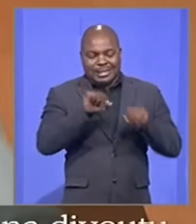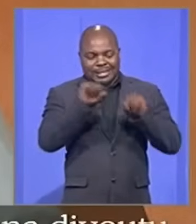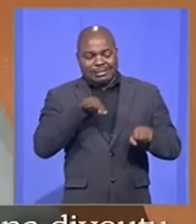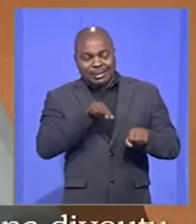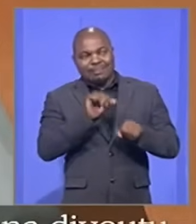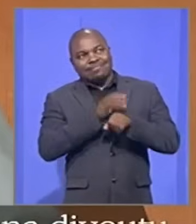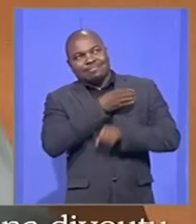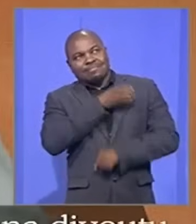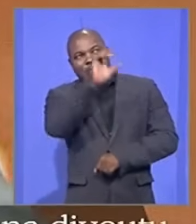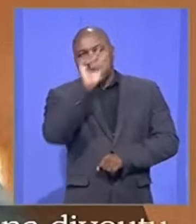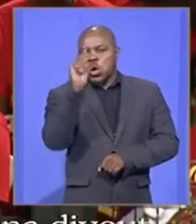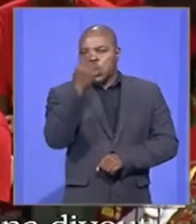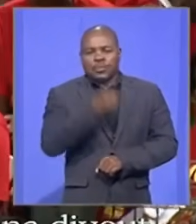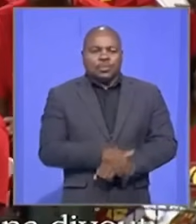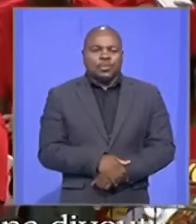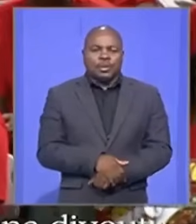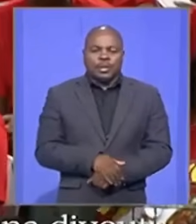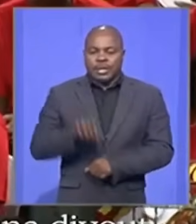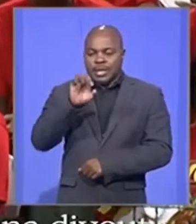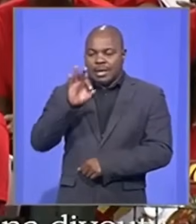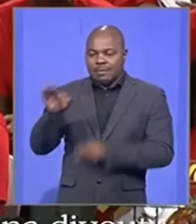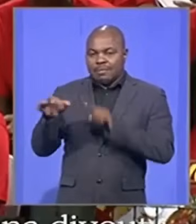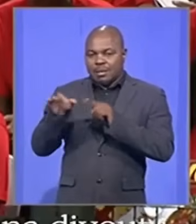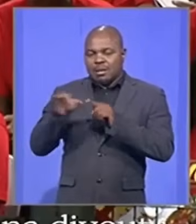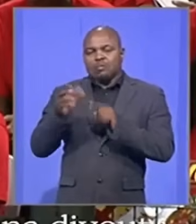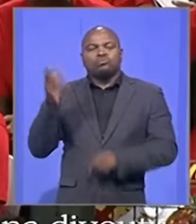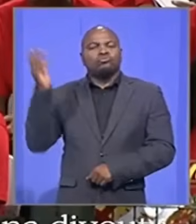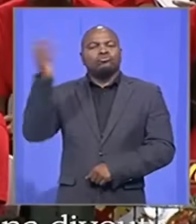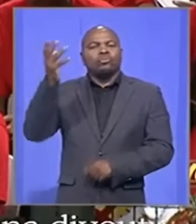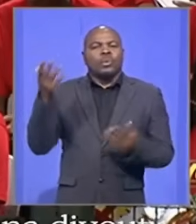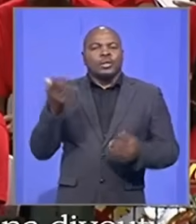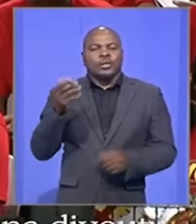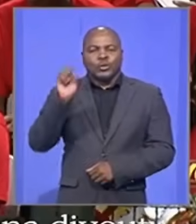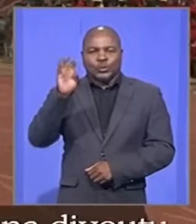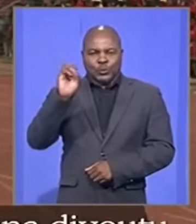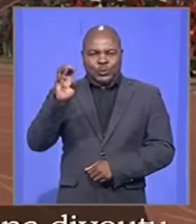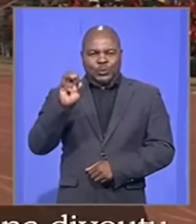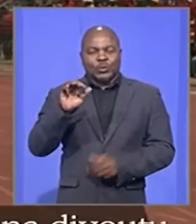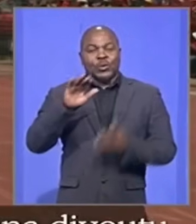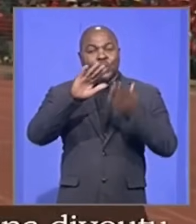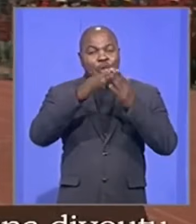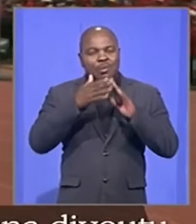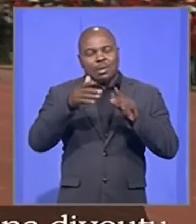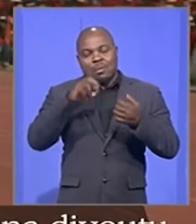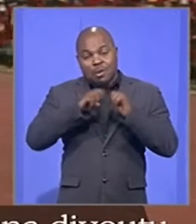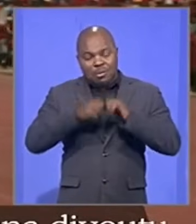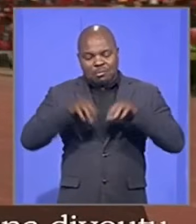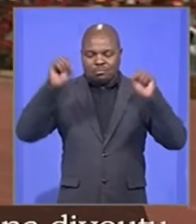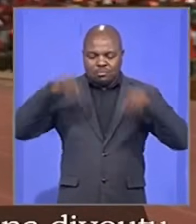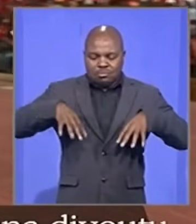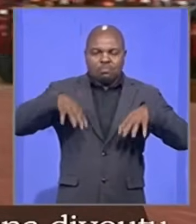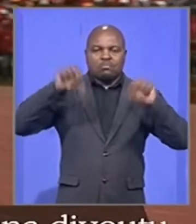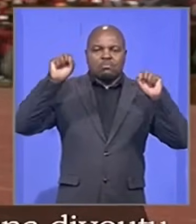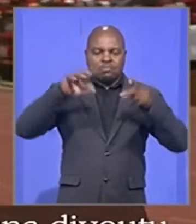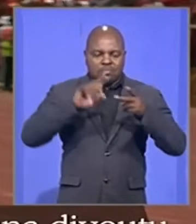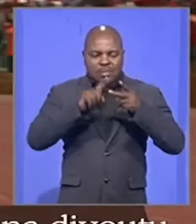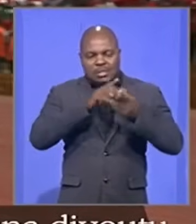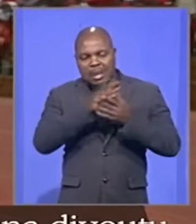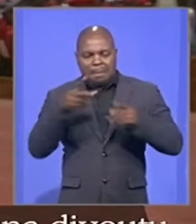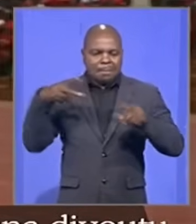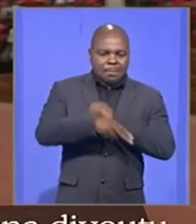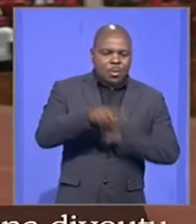is. EFF e gakotse letsholo la yona Soweto moo baahi ba na le mathata a timatima le ho kgaolelwa motlakase hobane